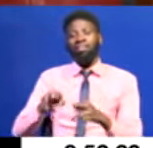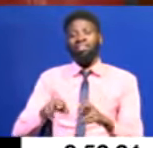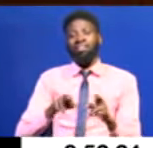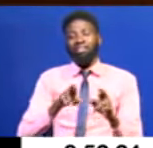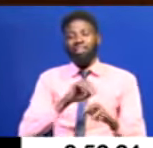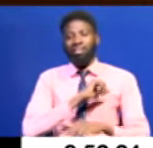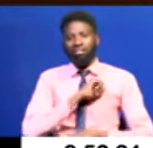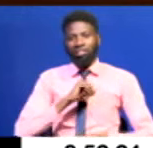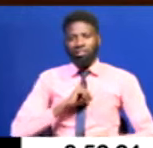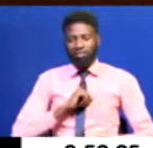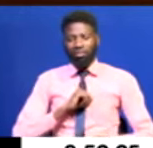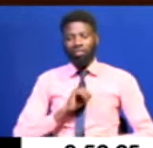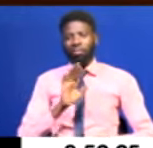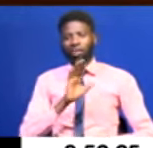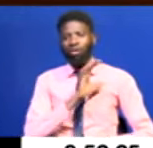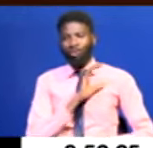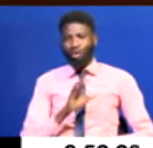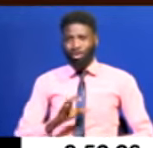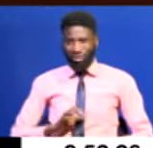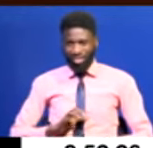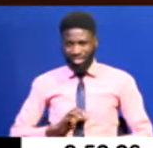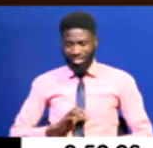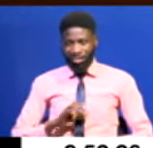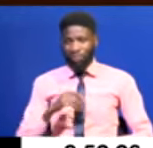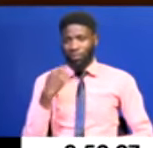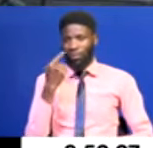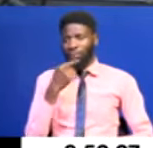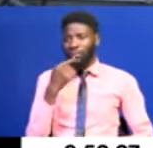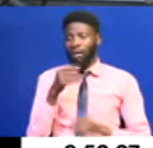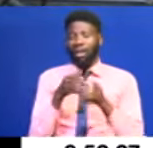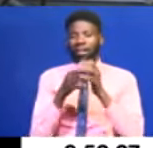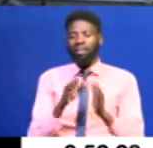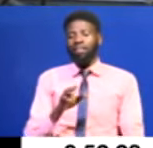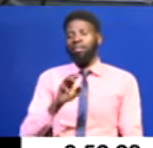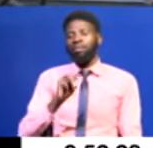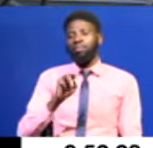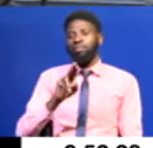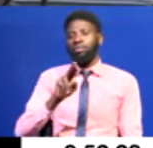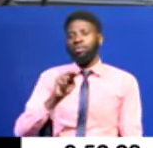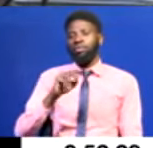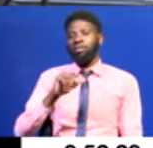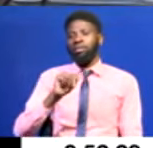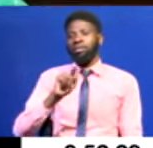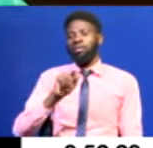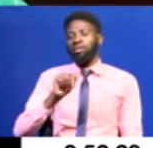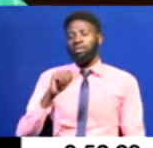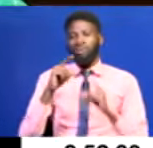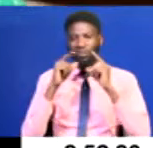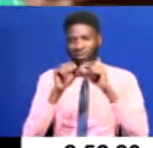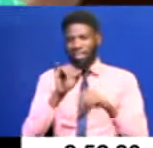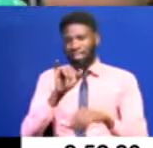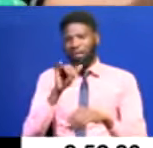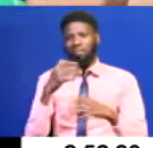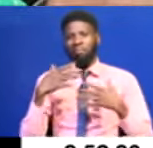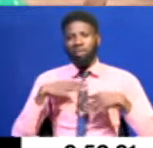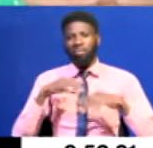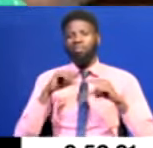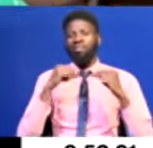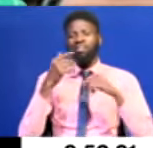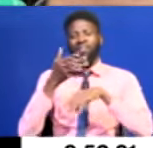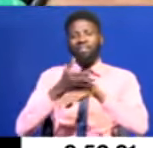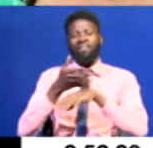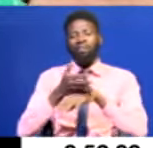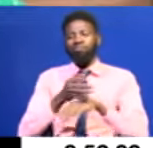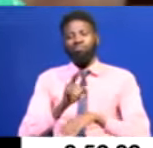committee that the society's act should be implemented fully to discourage rogue preachers. Upon this report